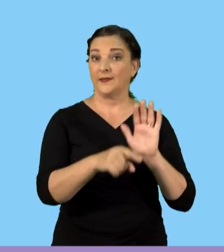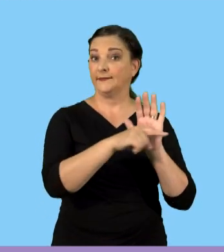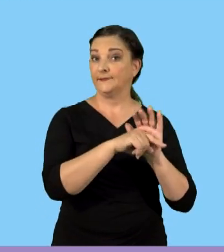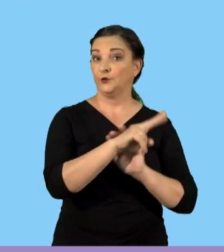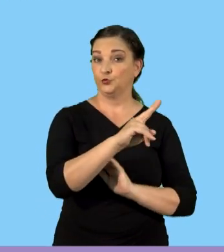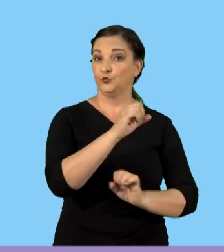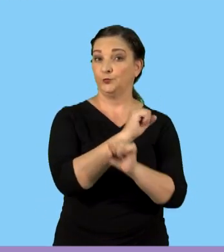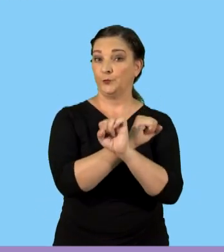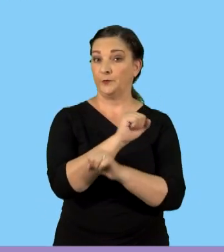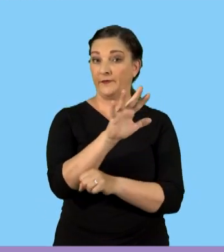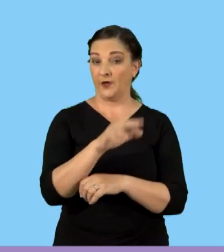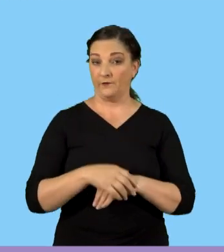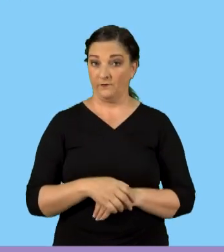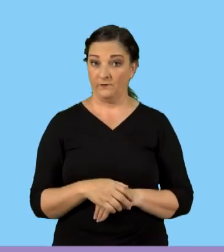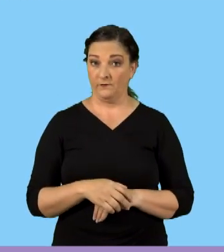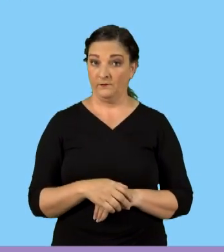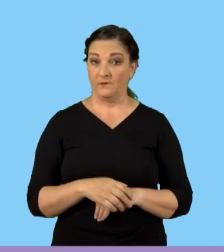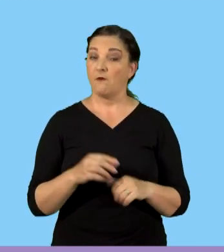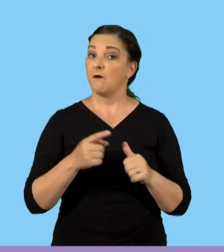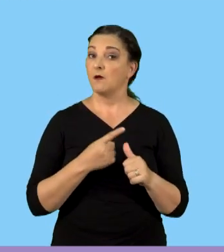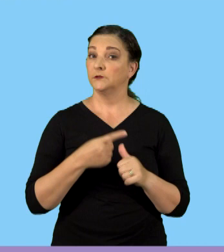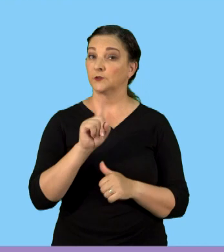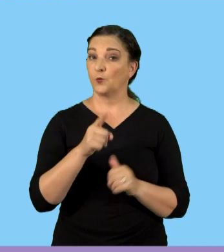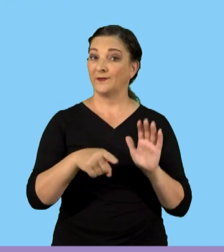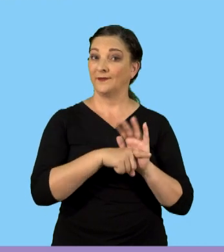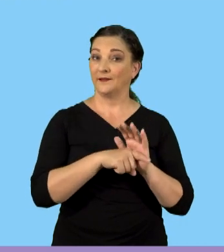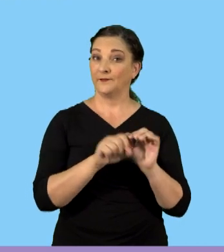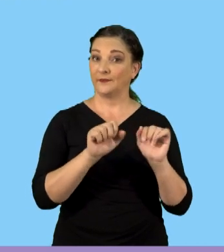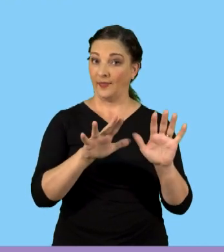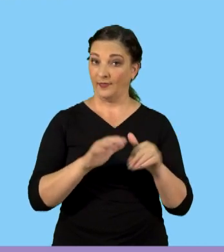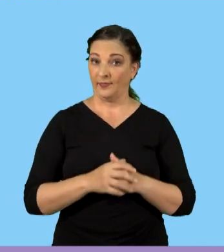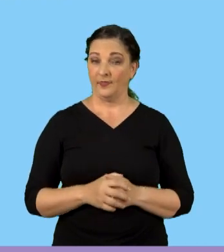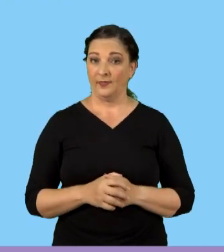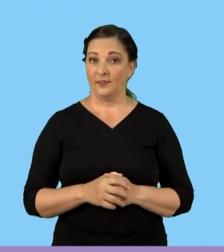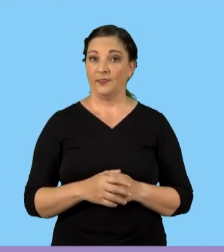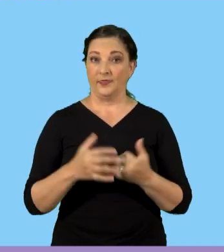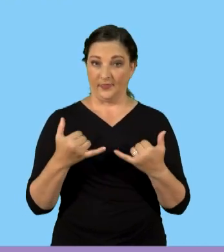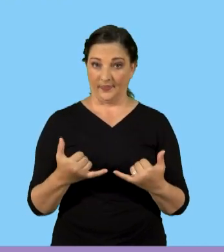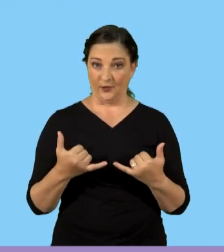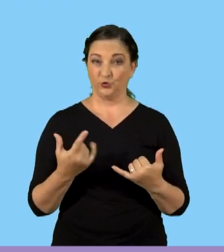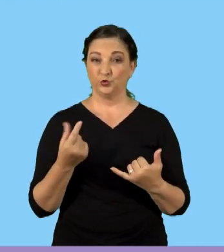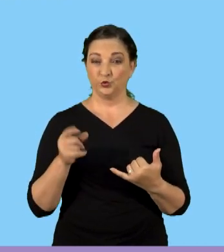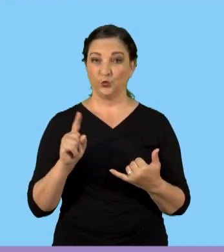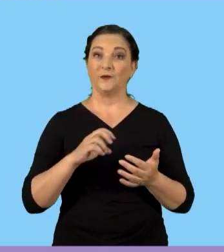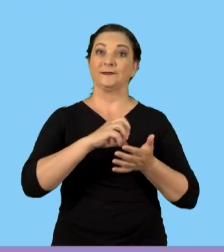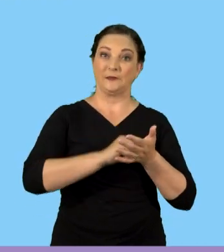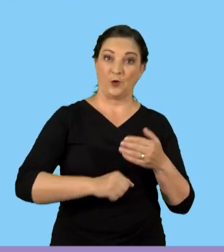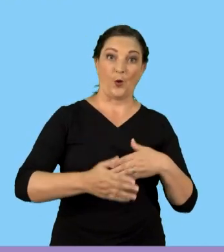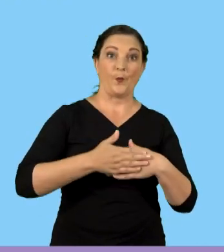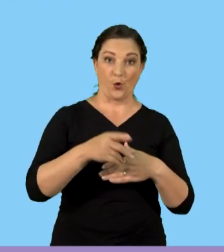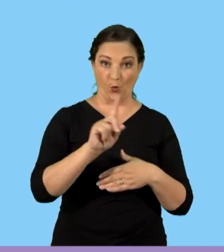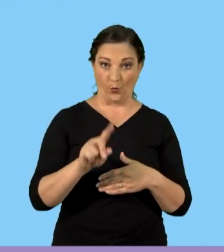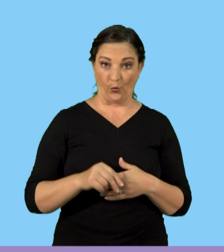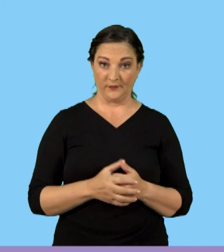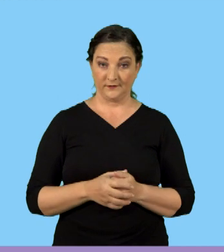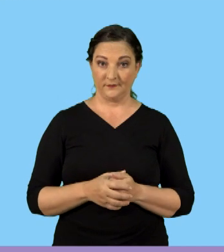2 multiplied by 5, that is going to give us a negative 10. And when we go now and further subtract 2, that is going